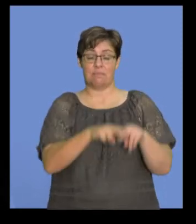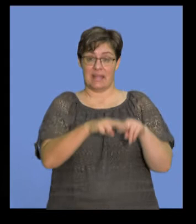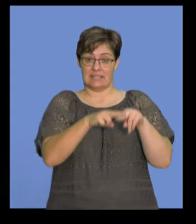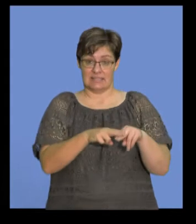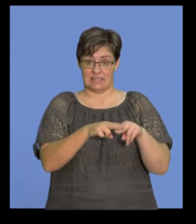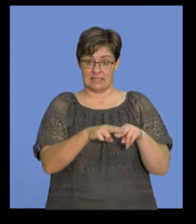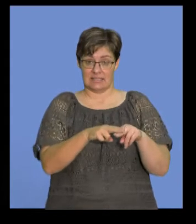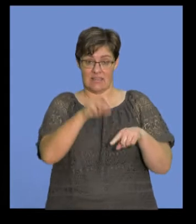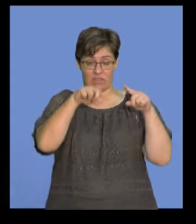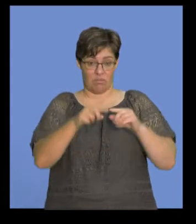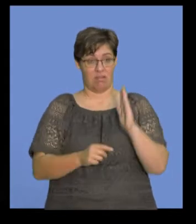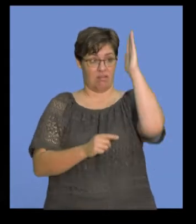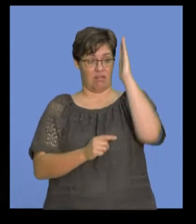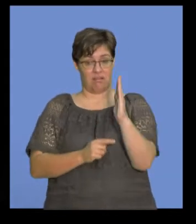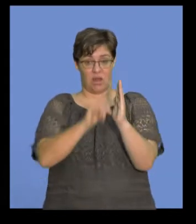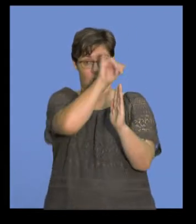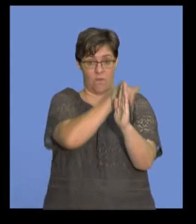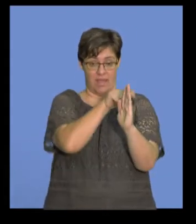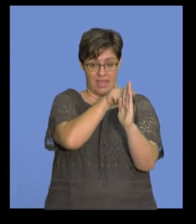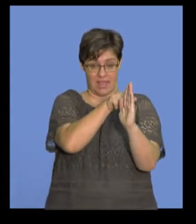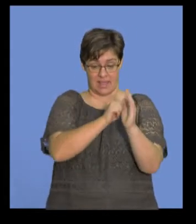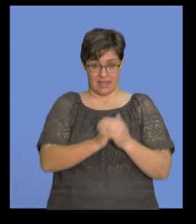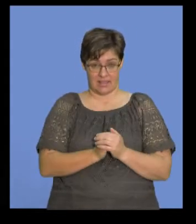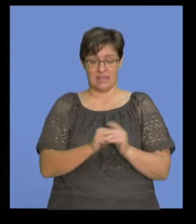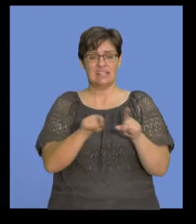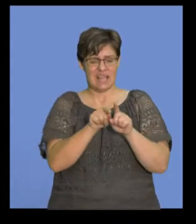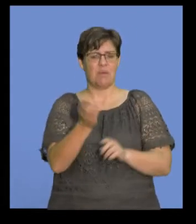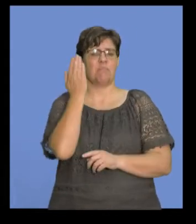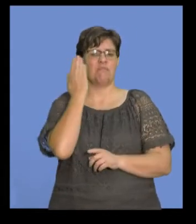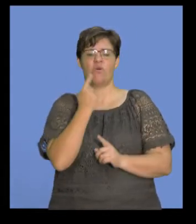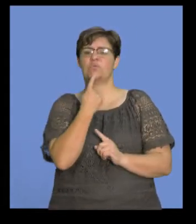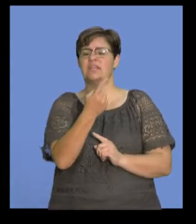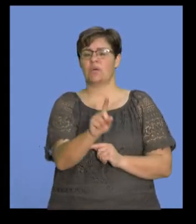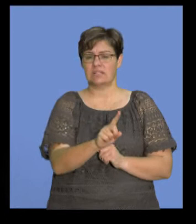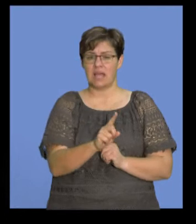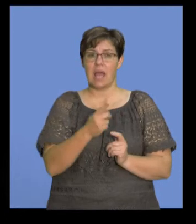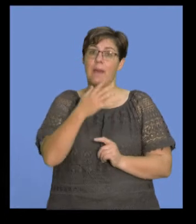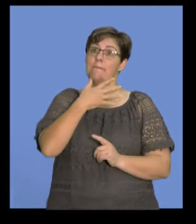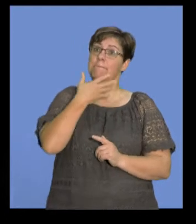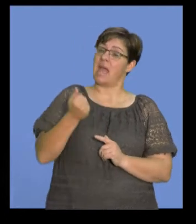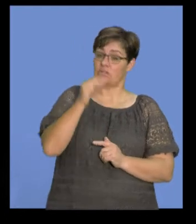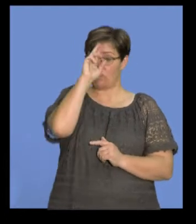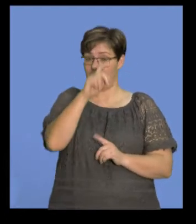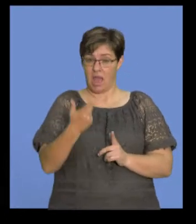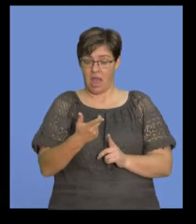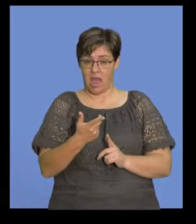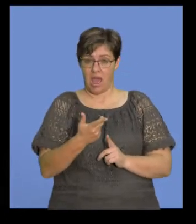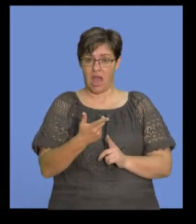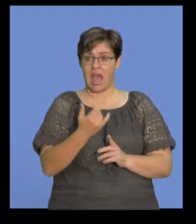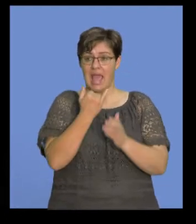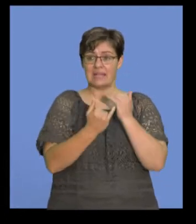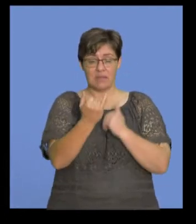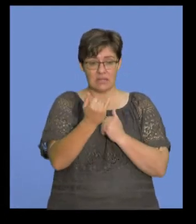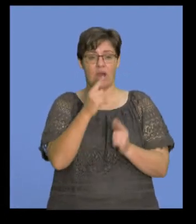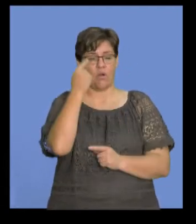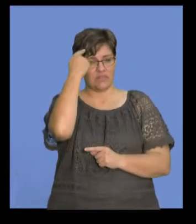variable on the y-axis. As I've mentioned in previous episodes, the best way to remember where the independent variable goes is look at the